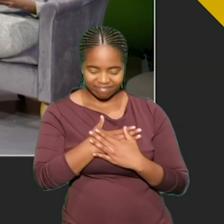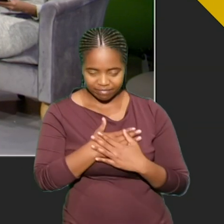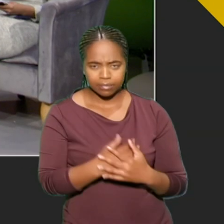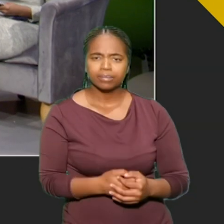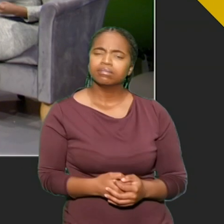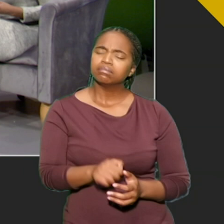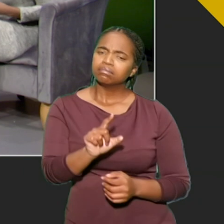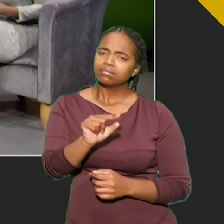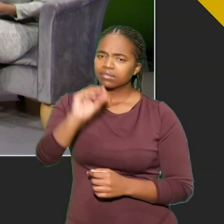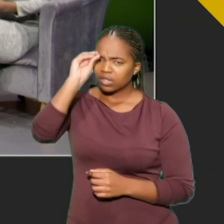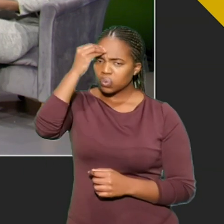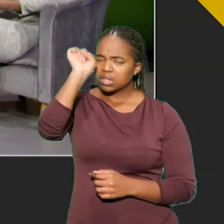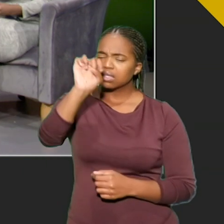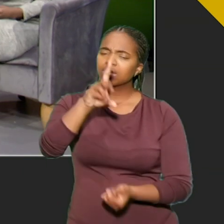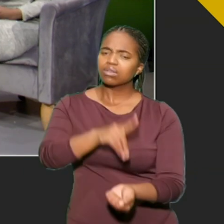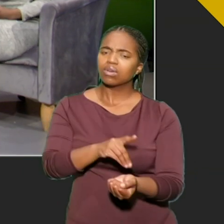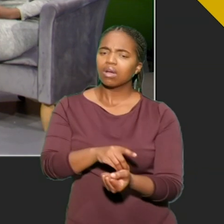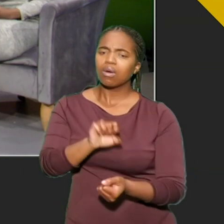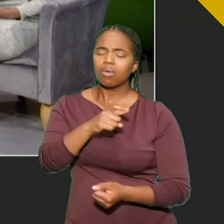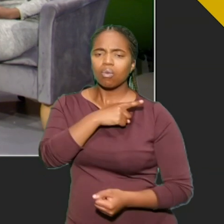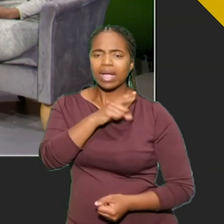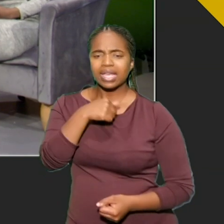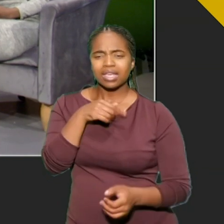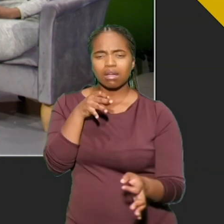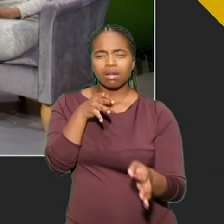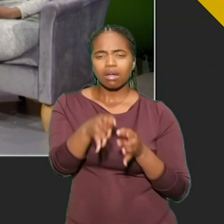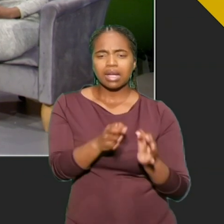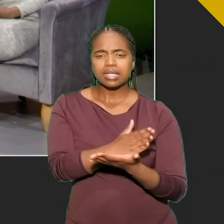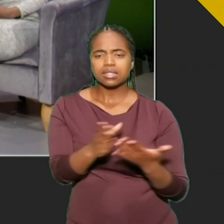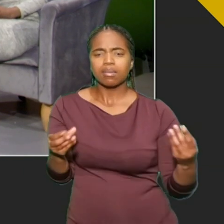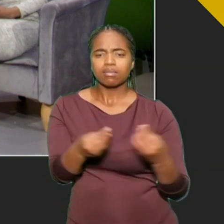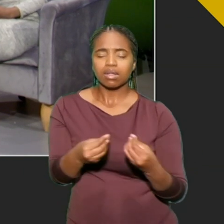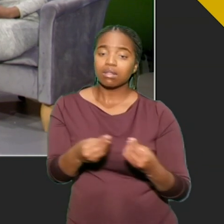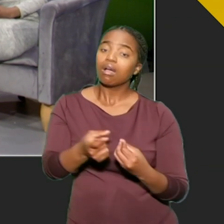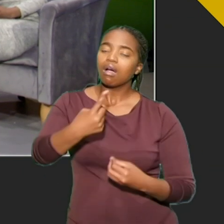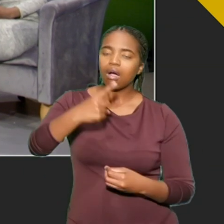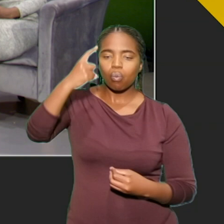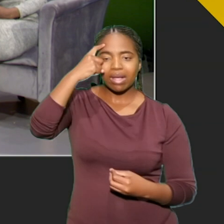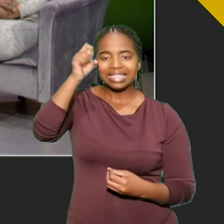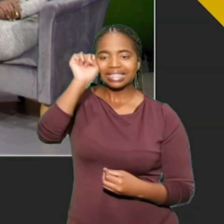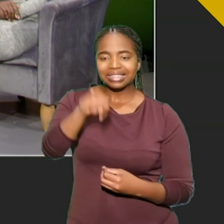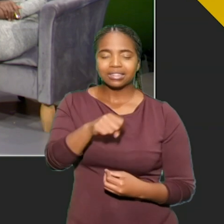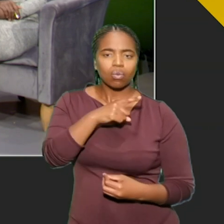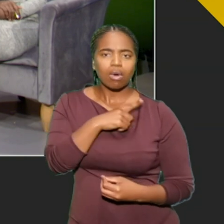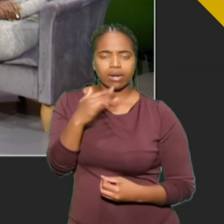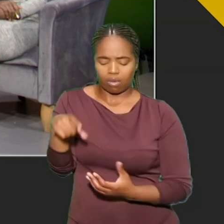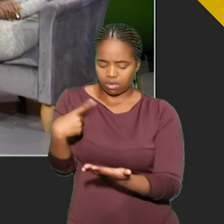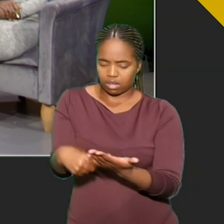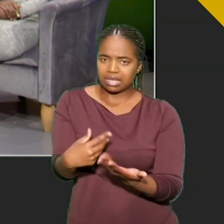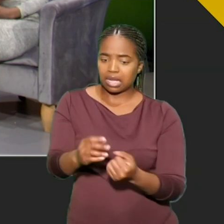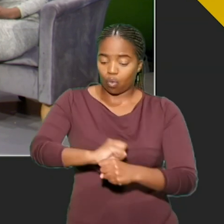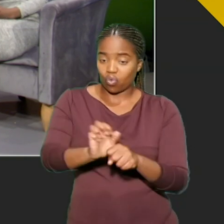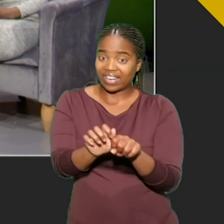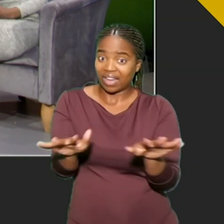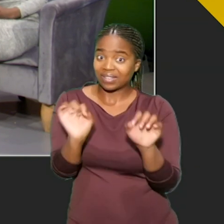Thank you. It's been quite an interesting one with Dr. Sure. Pastor, because he really outlined some of the things that I think a lot of us are thinking about. If you look at right now,